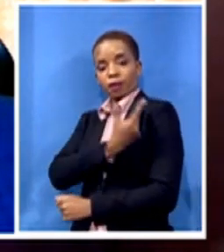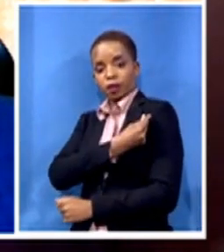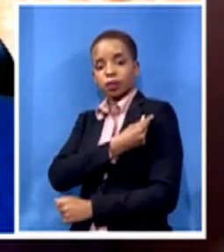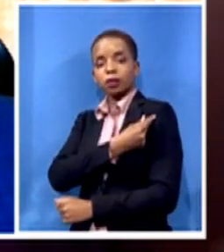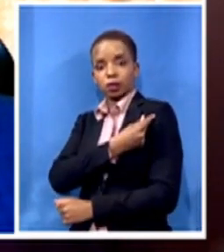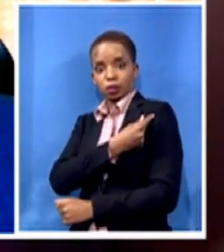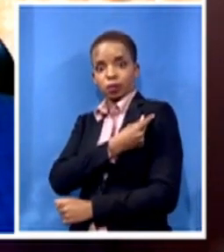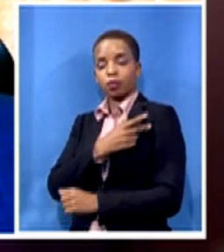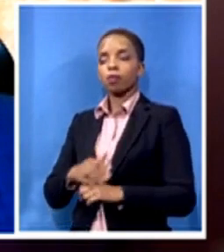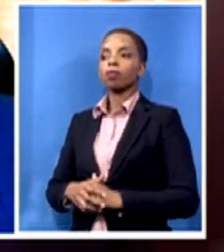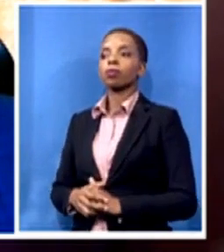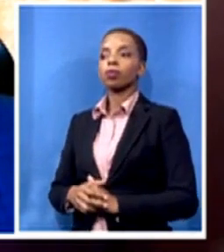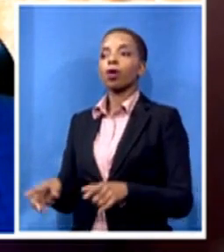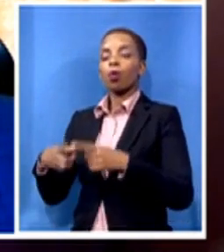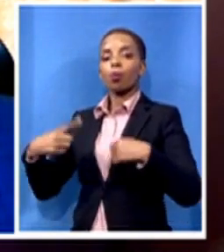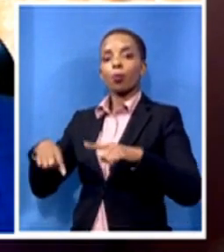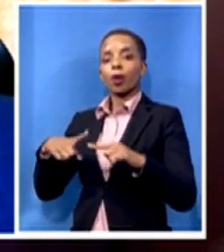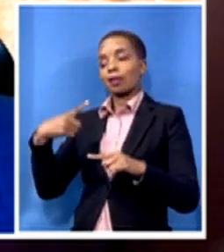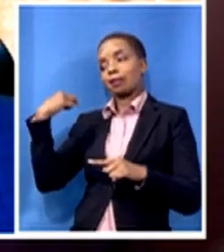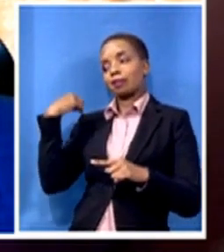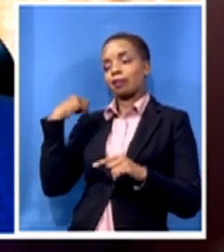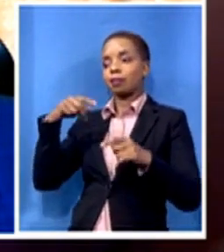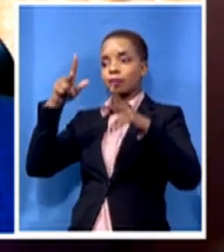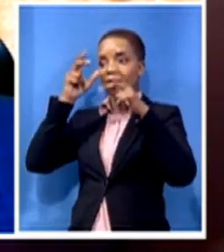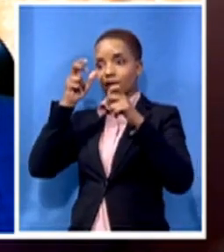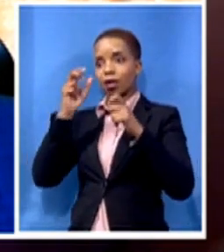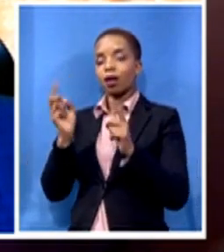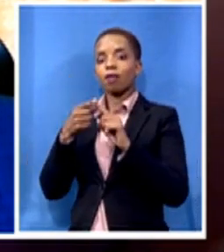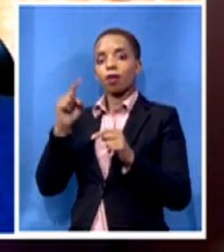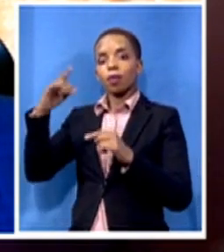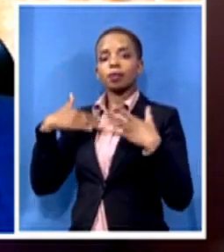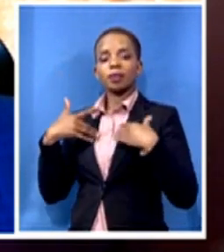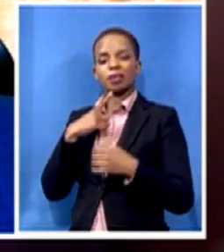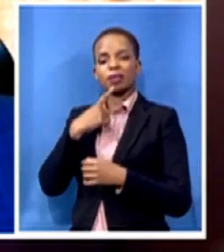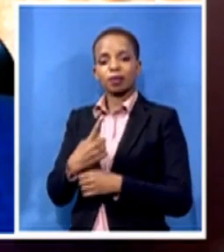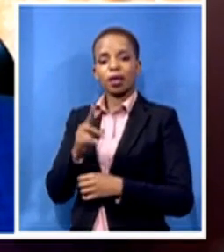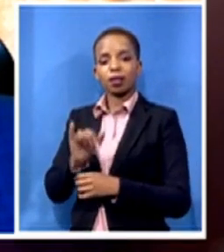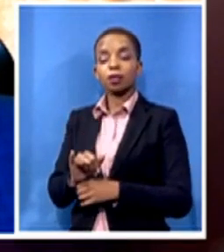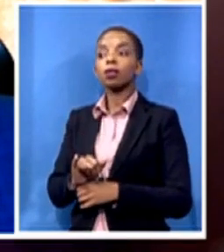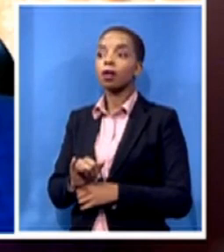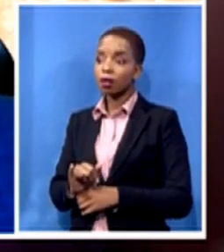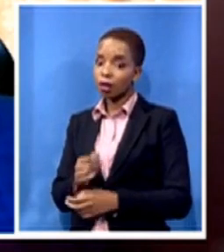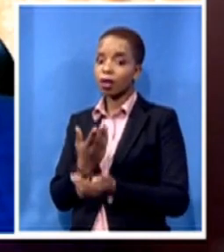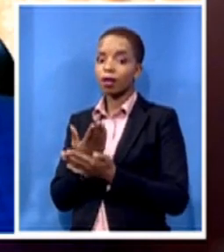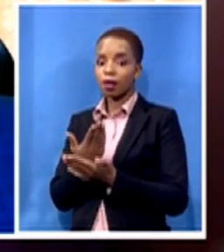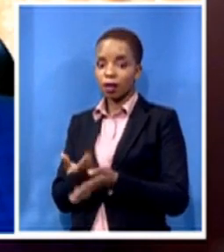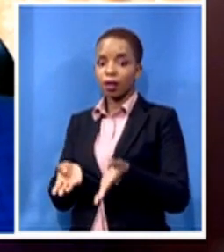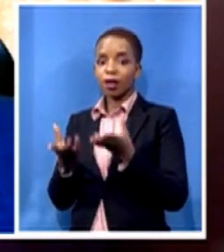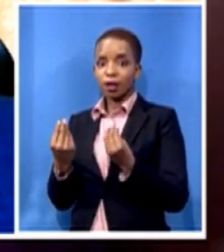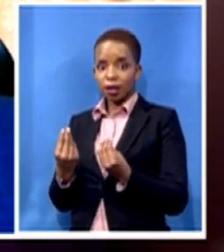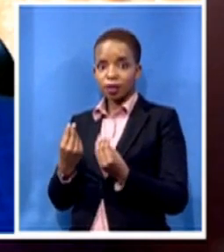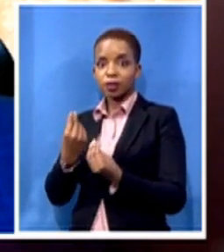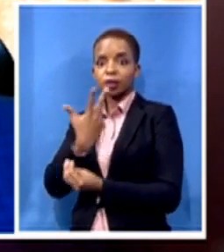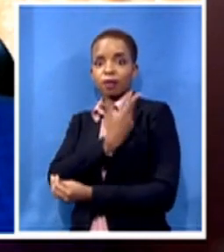Trump administration signaling that we could have a vaccine by January. Some are saying end of the year.